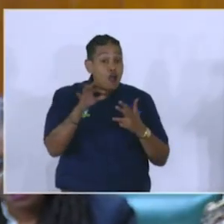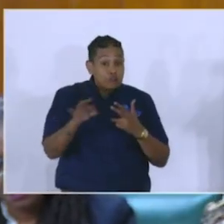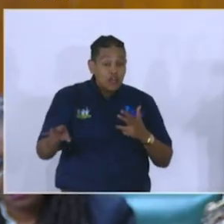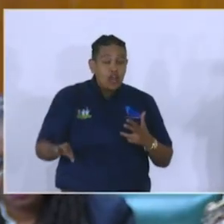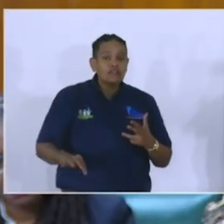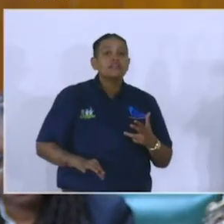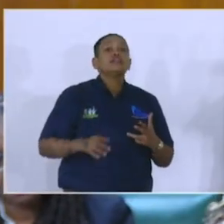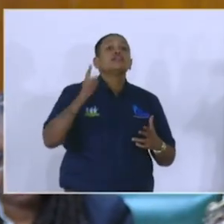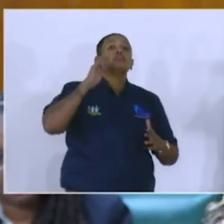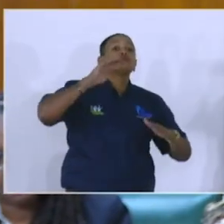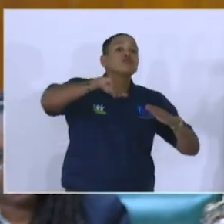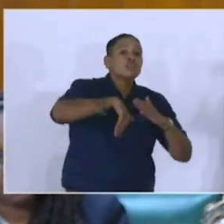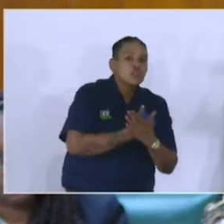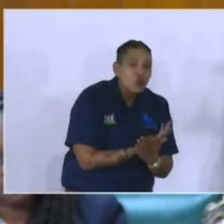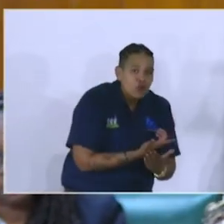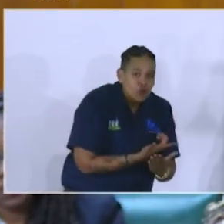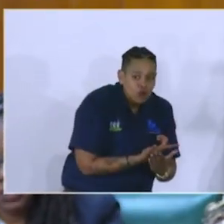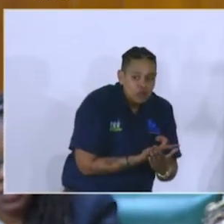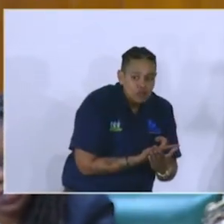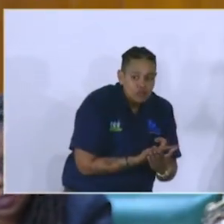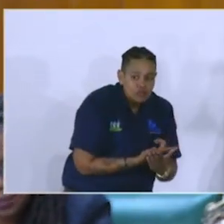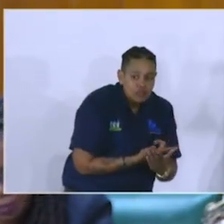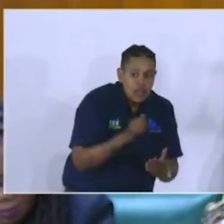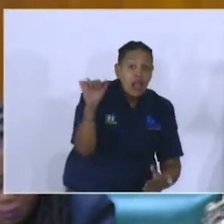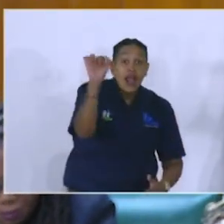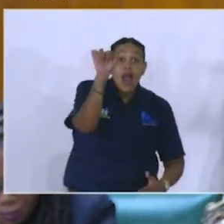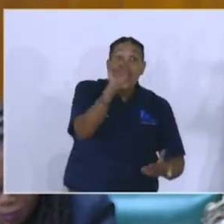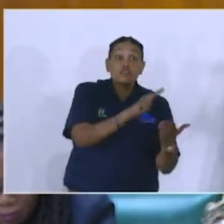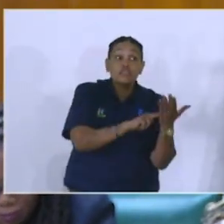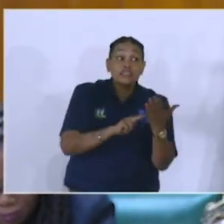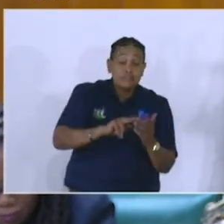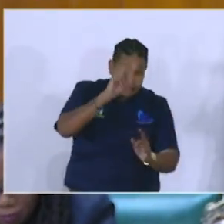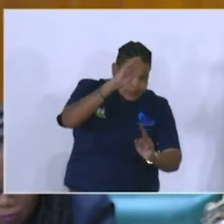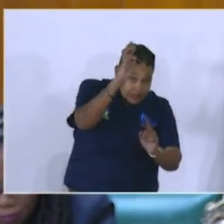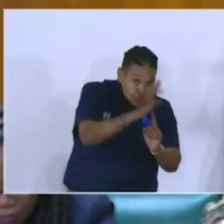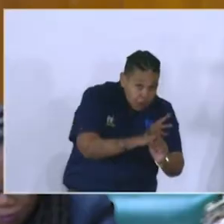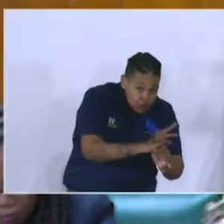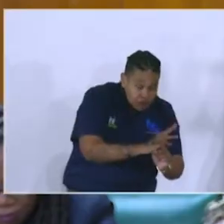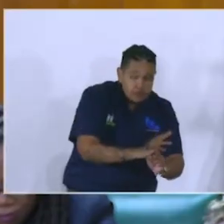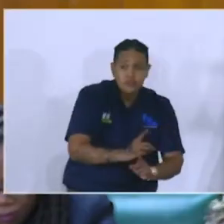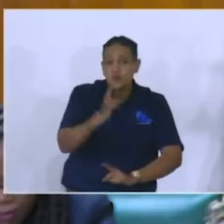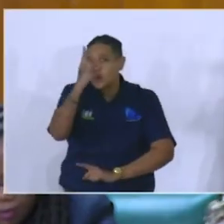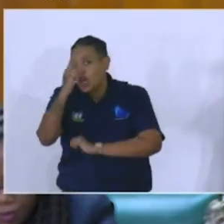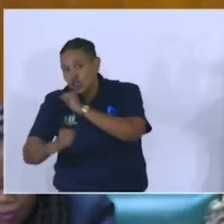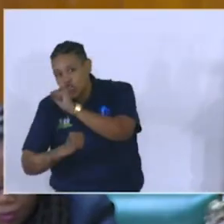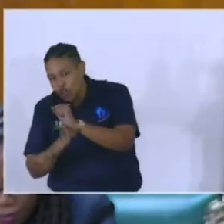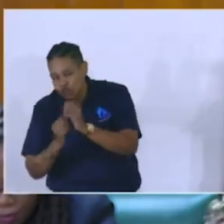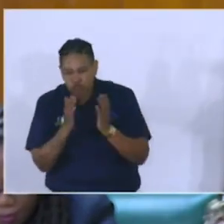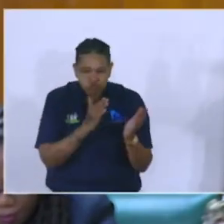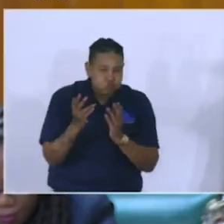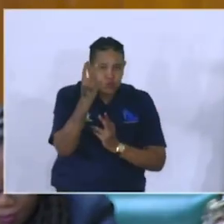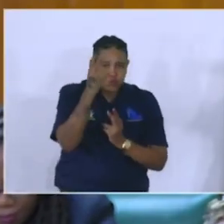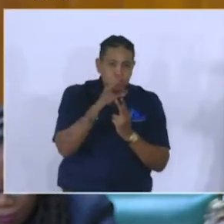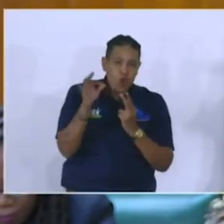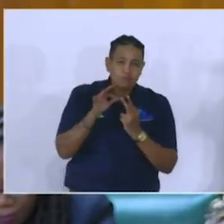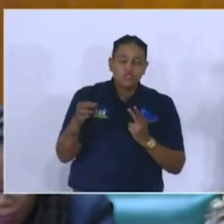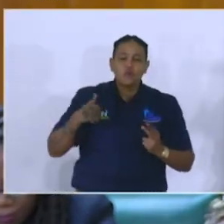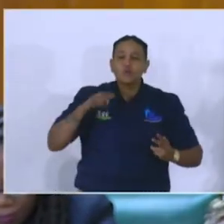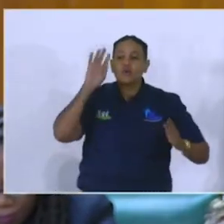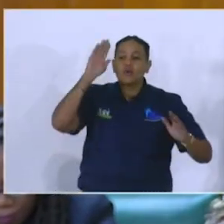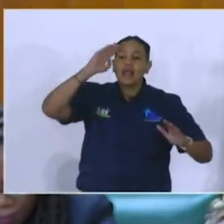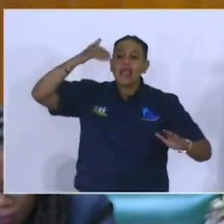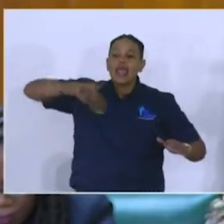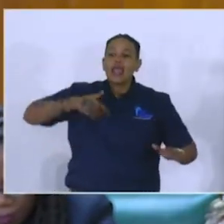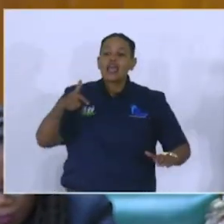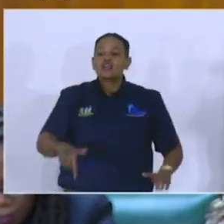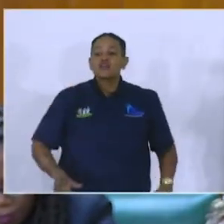to renew motor vehicle registration for 6 months or for 1 year. We will be